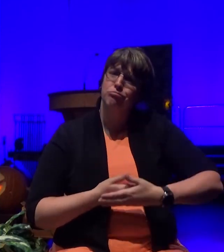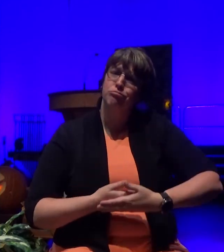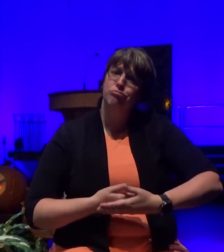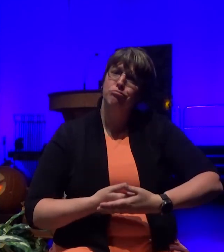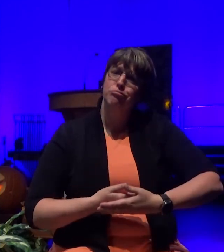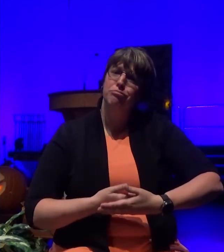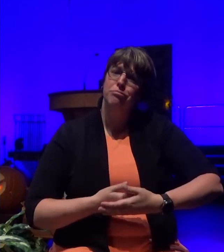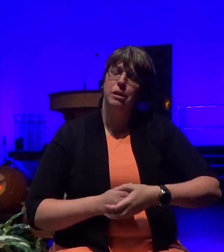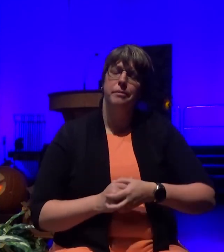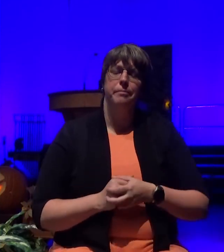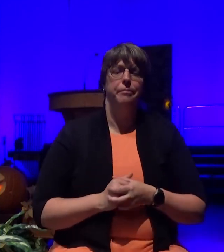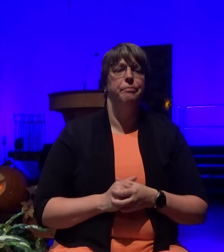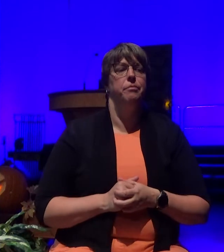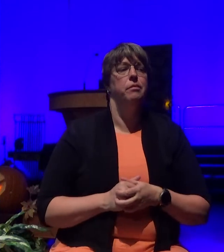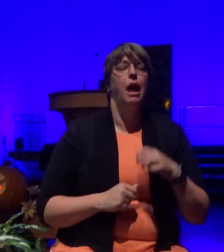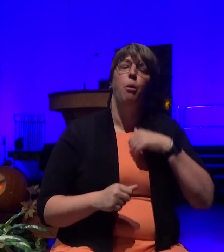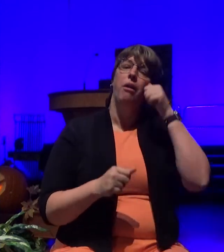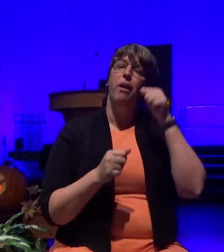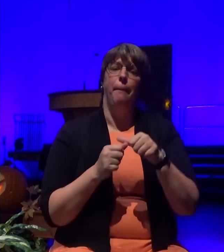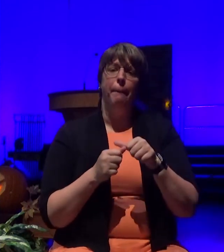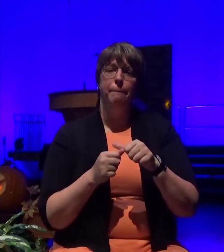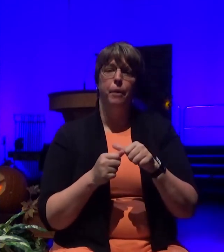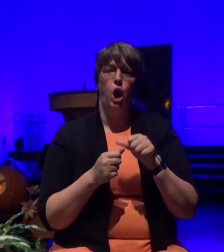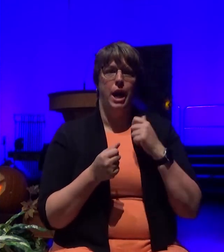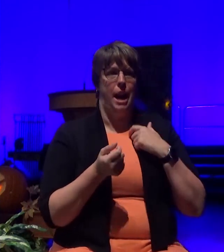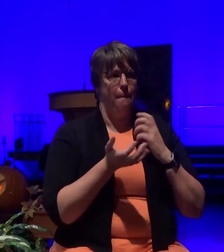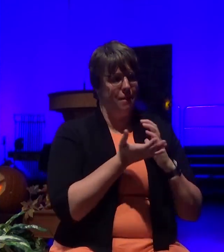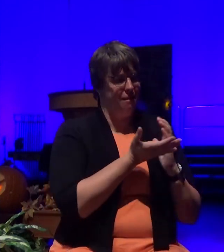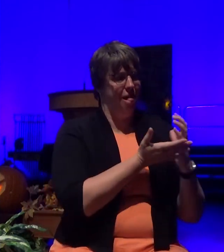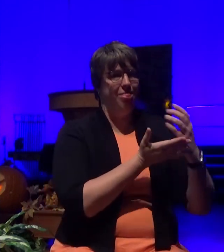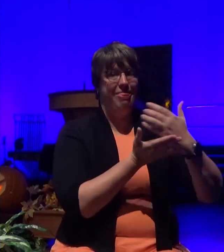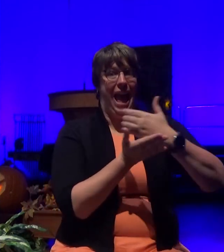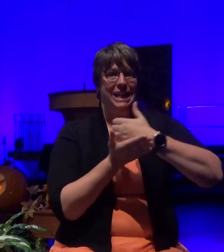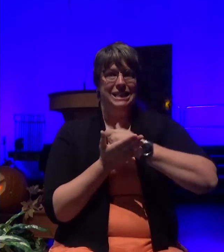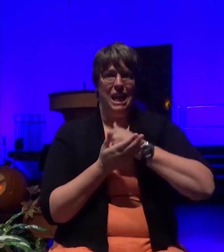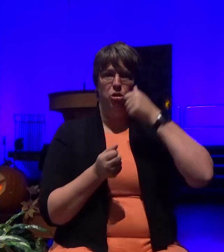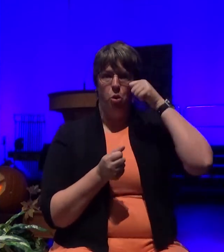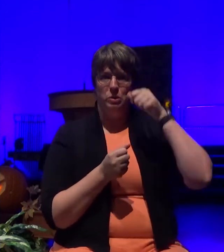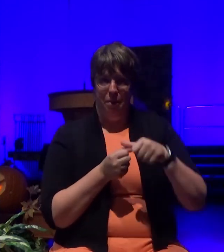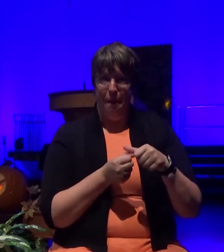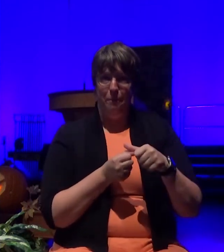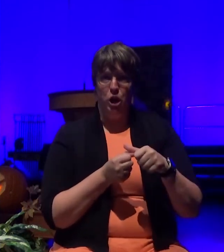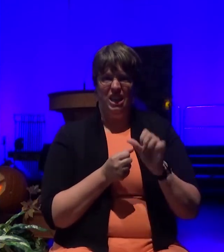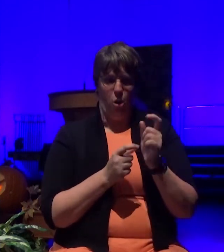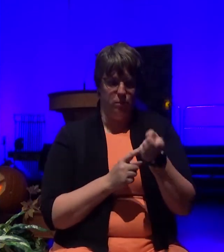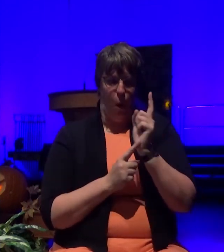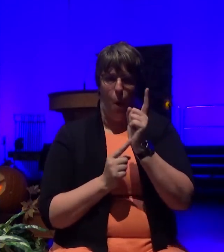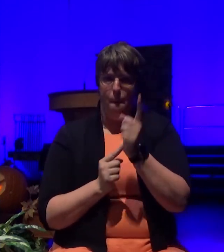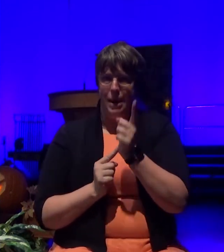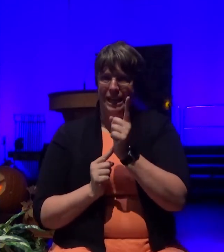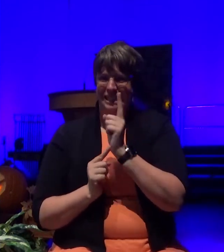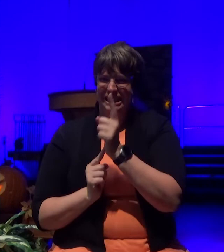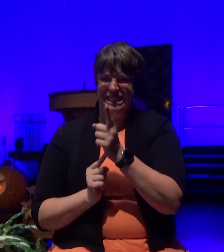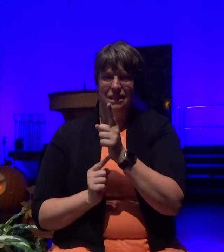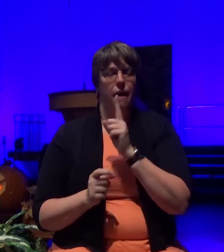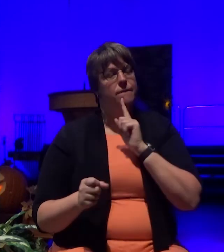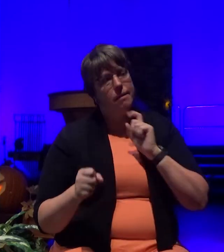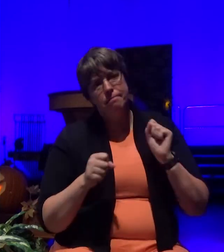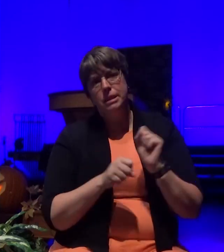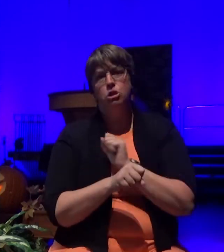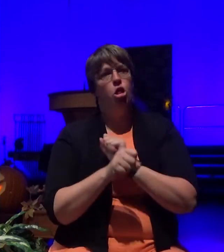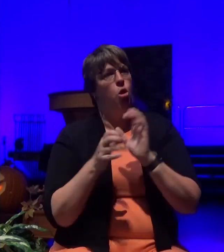remember and we collect together in consciousness now these moments of absolute